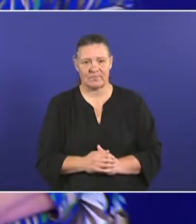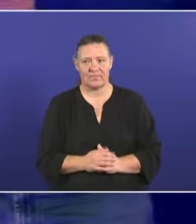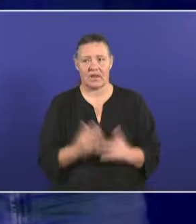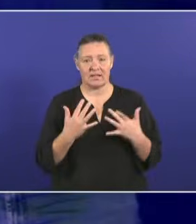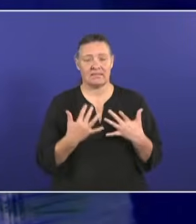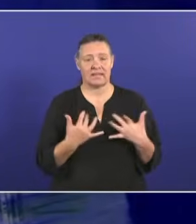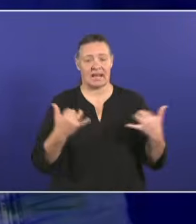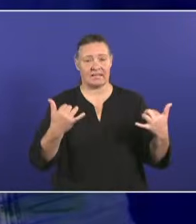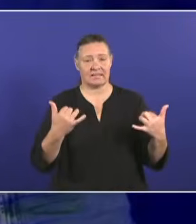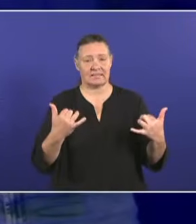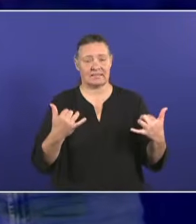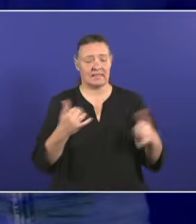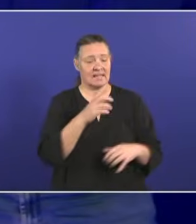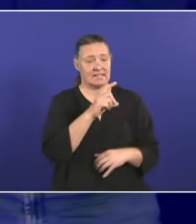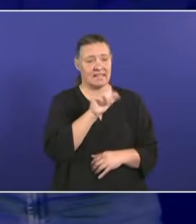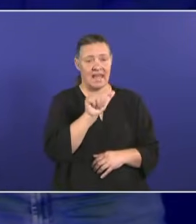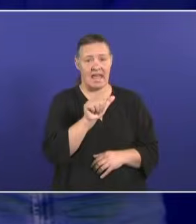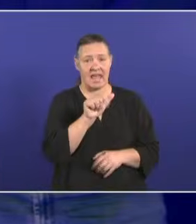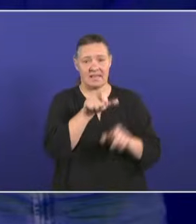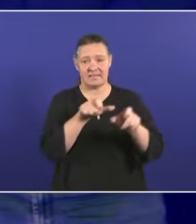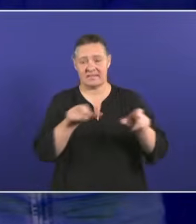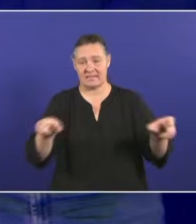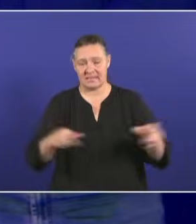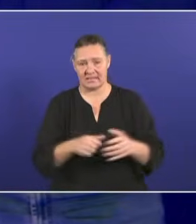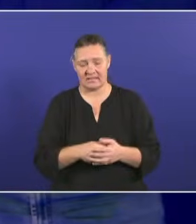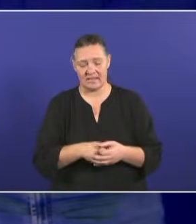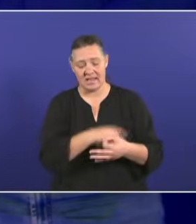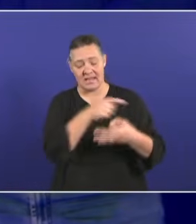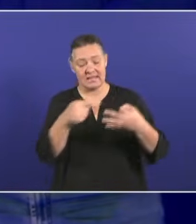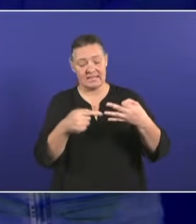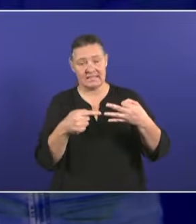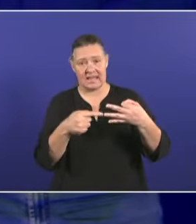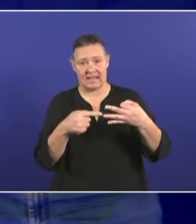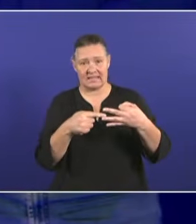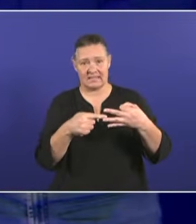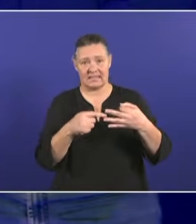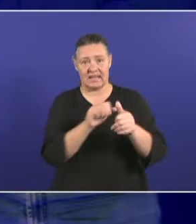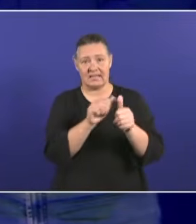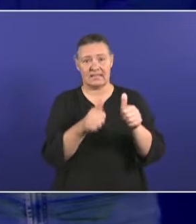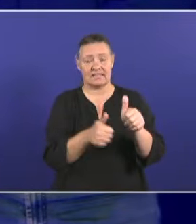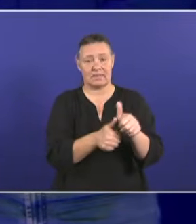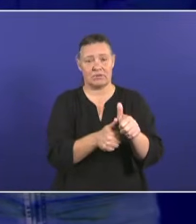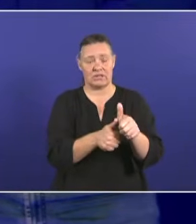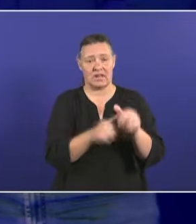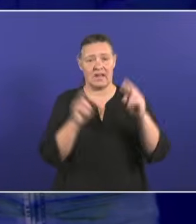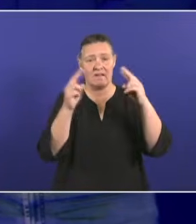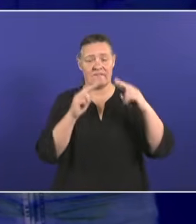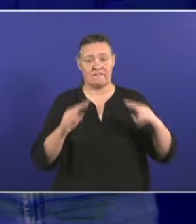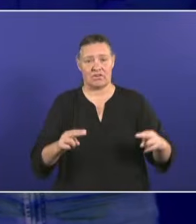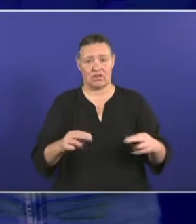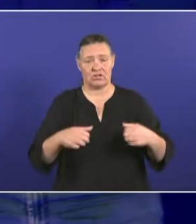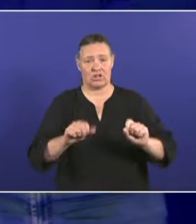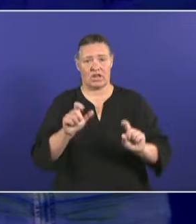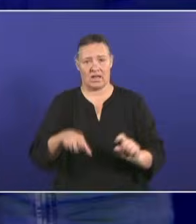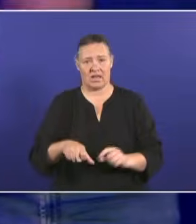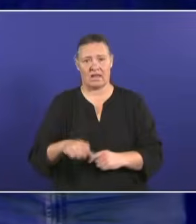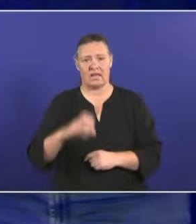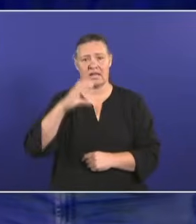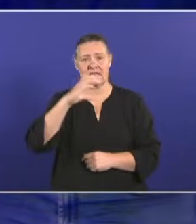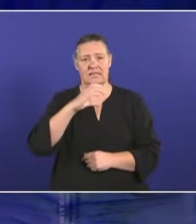Delegates, Democrats. The second deputy federal chairperson elected is Silje